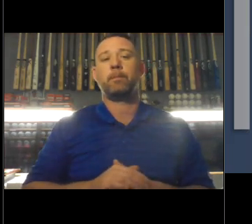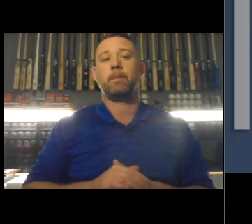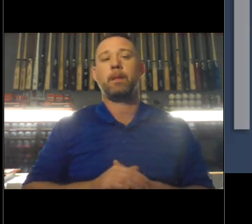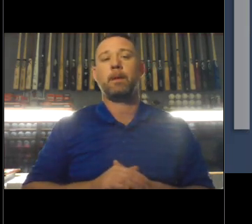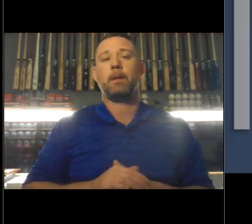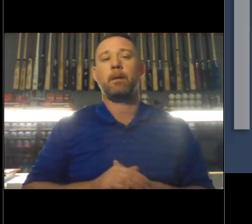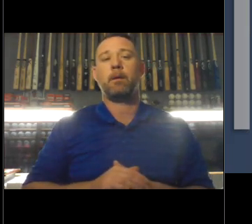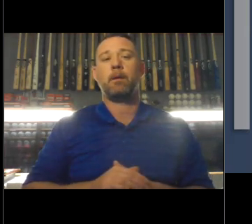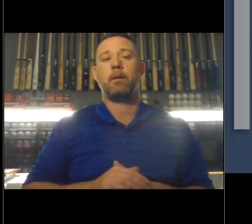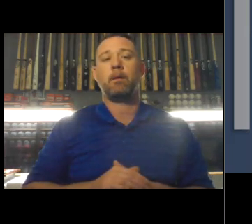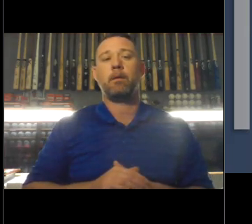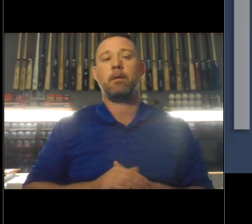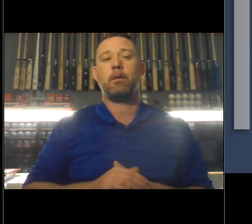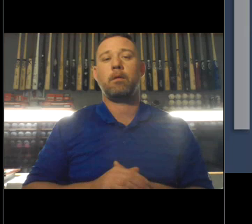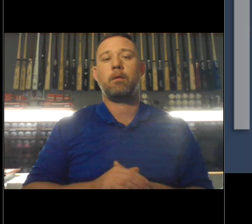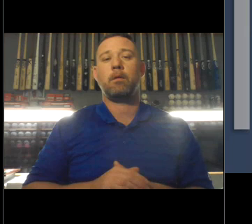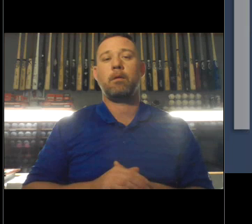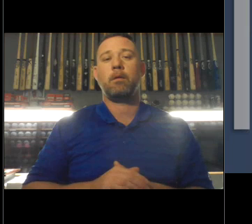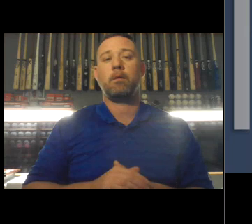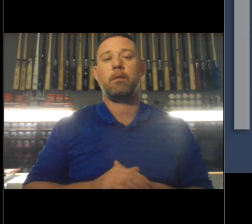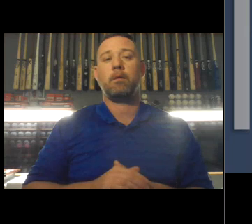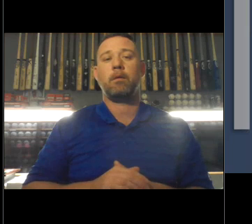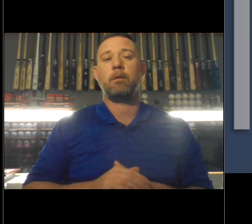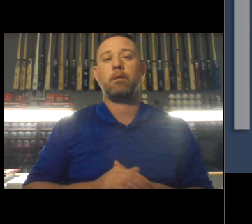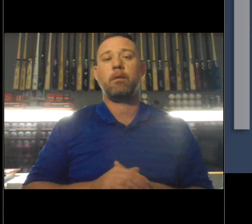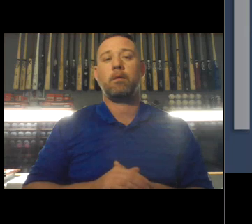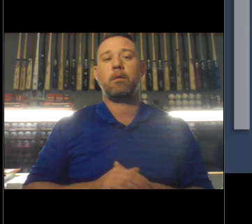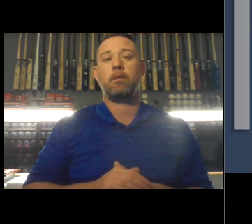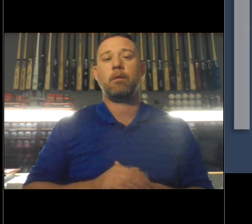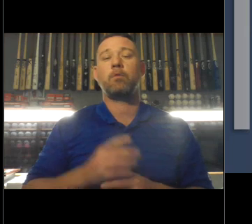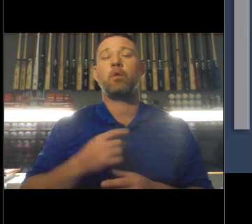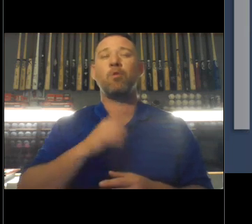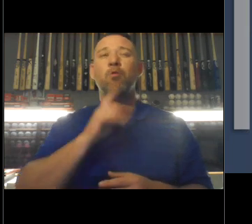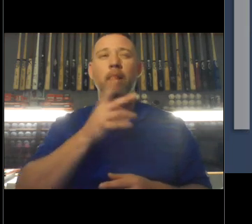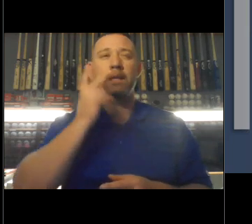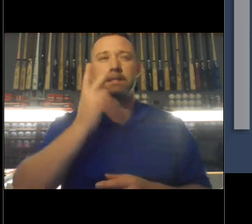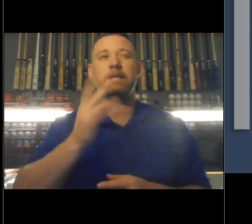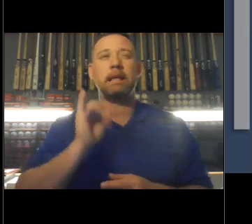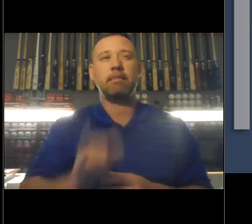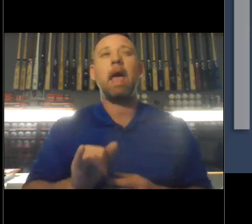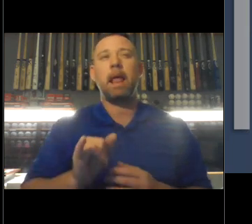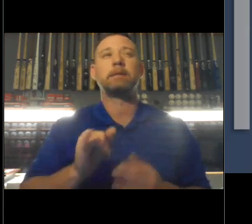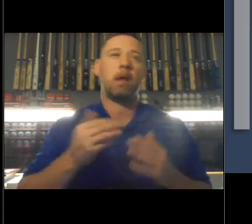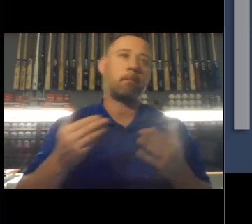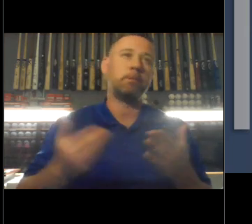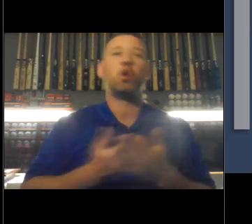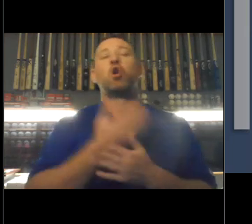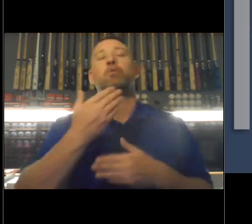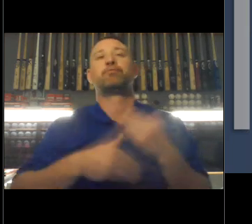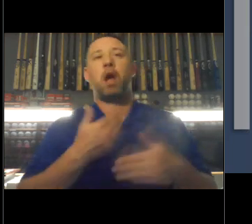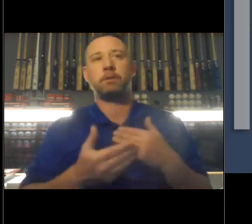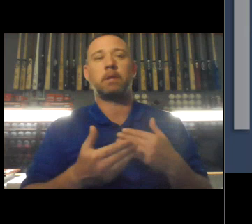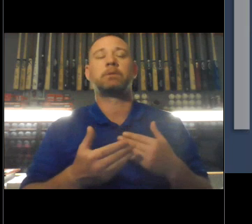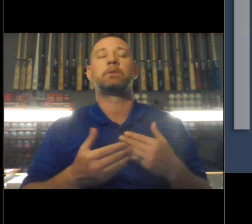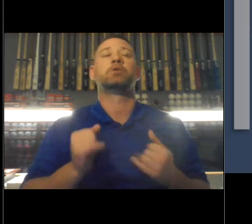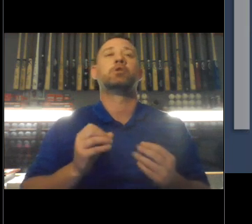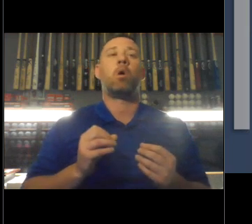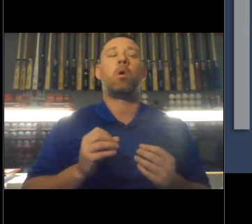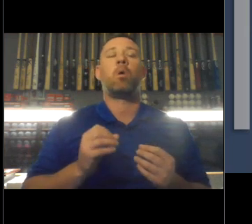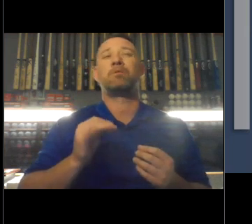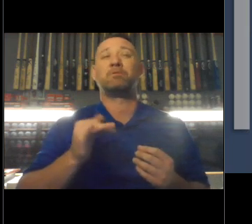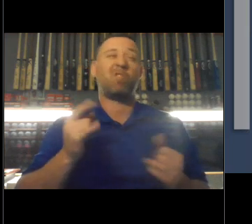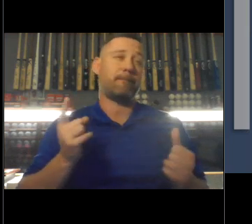as a, as an iterative process. And so, this is just the first of,